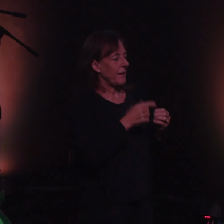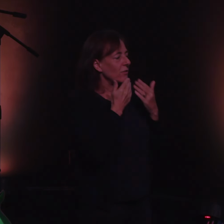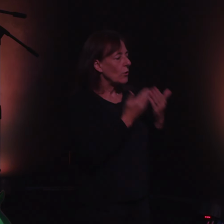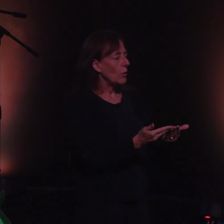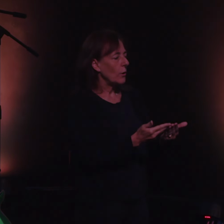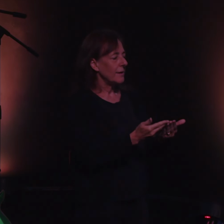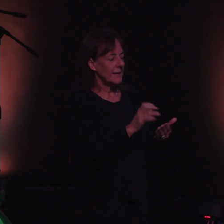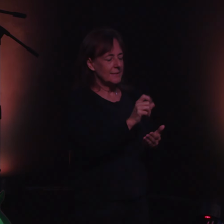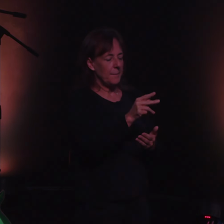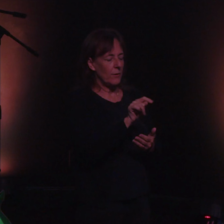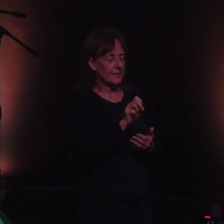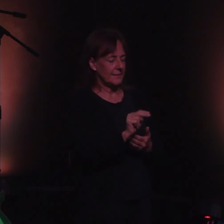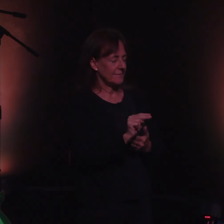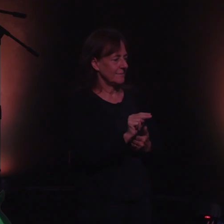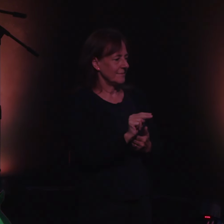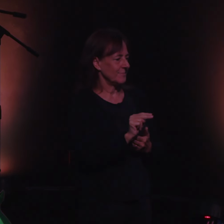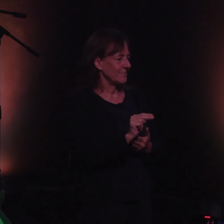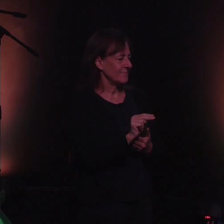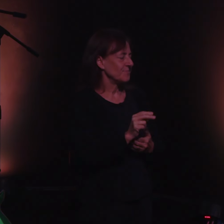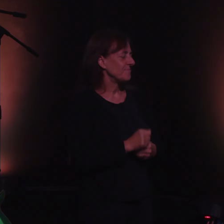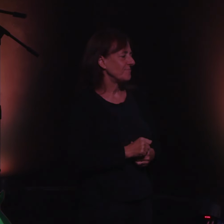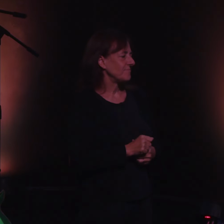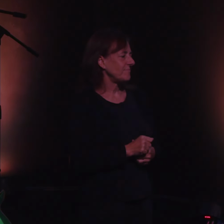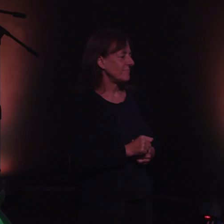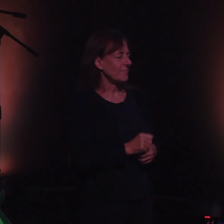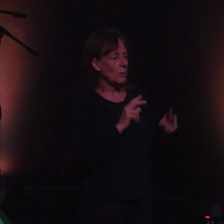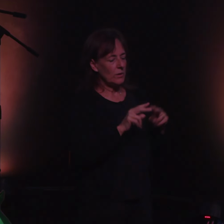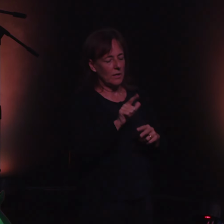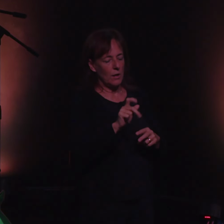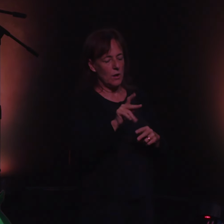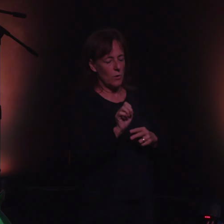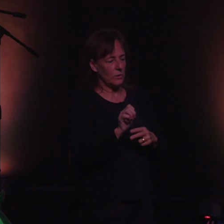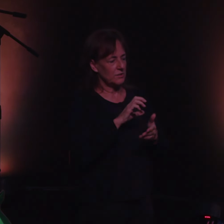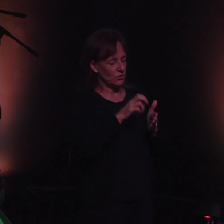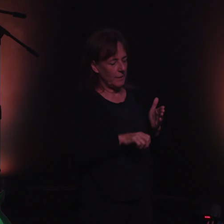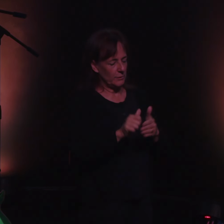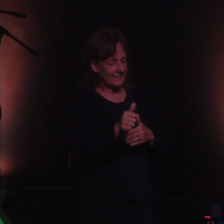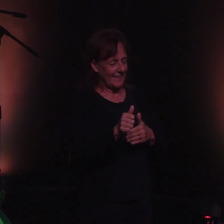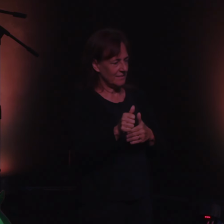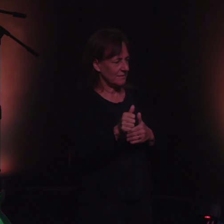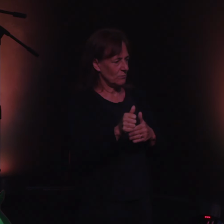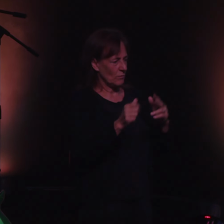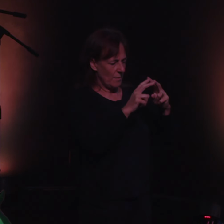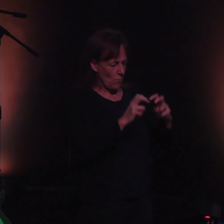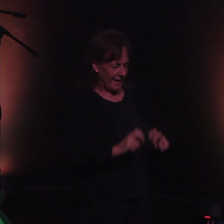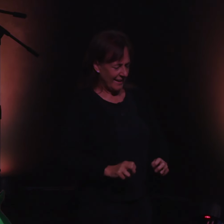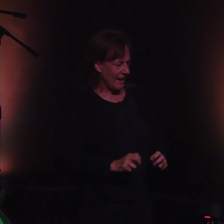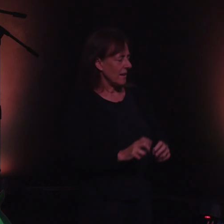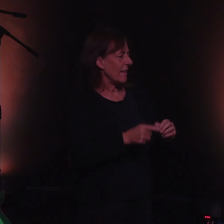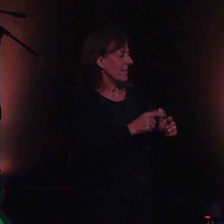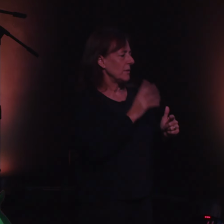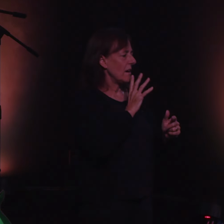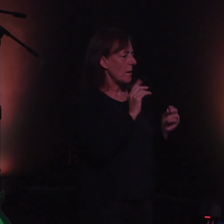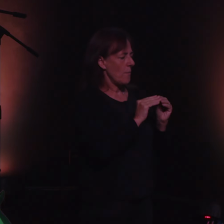Good Samaritan. So if you have Bible, you can turn to Luke chapter 10, and we're going to break this down a little bit and talk a